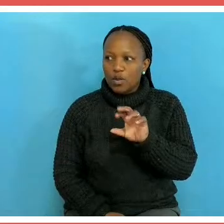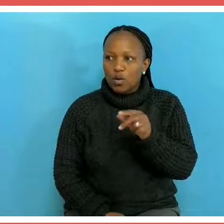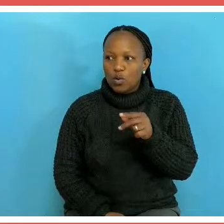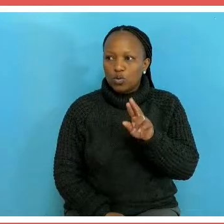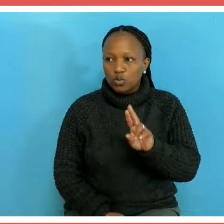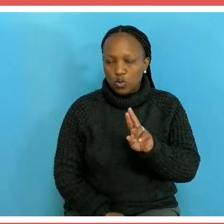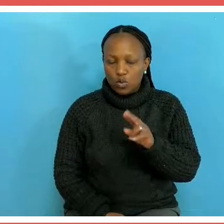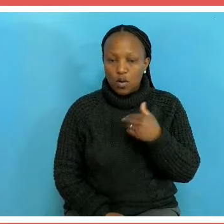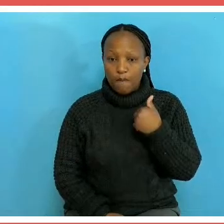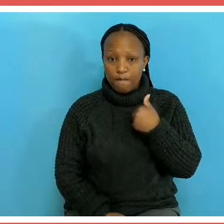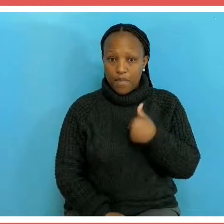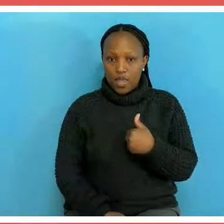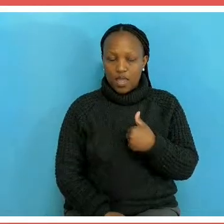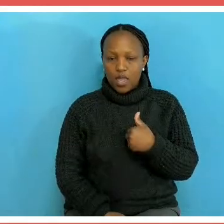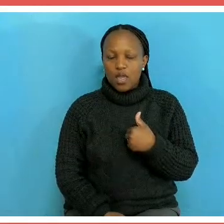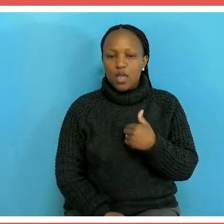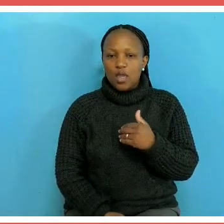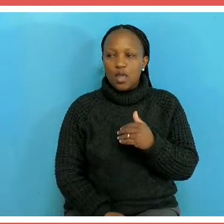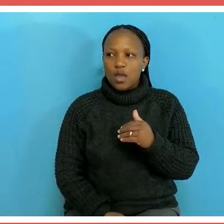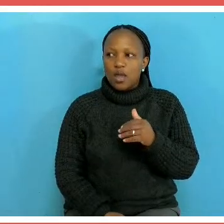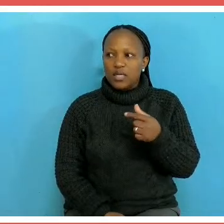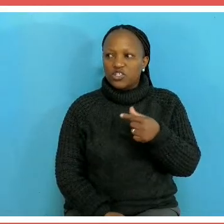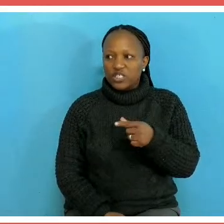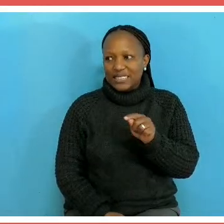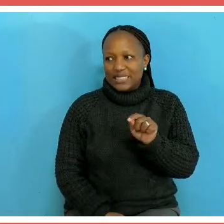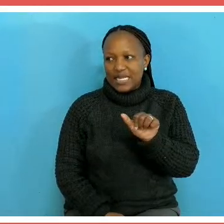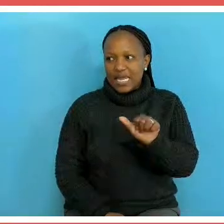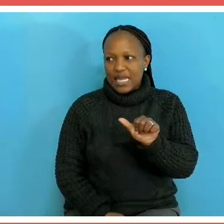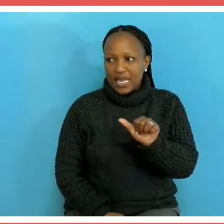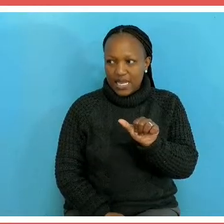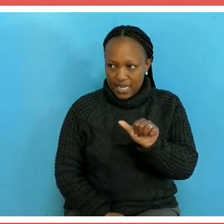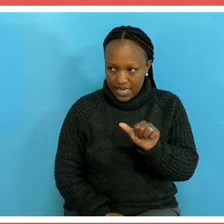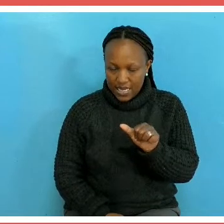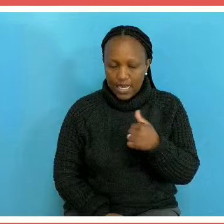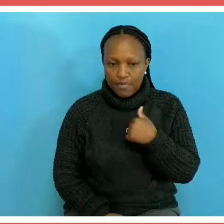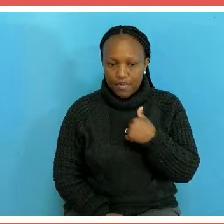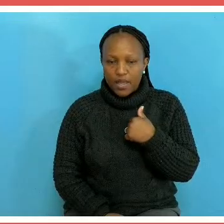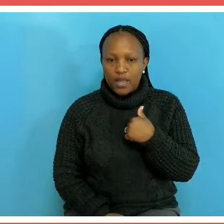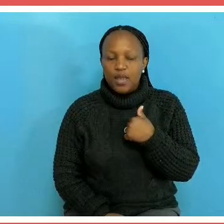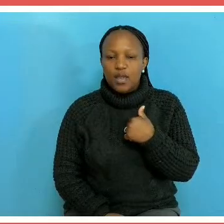and I'm presenting the budget on behalf of GTA.